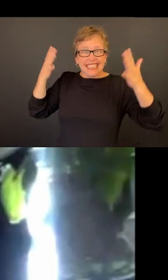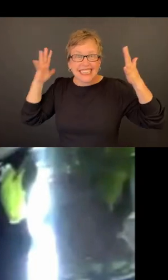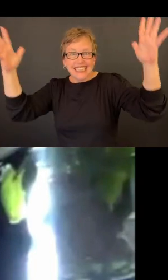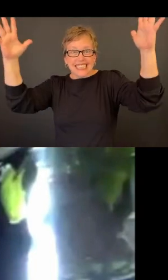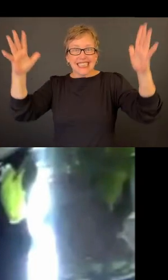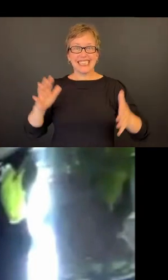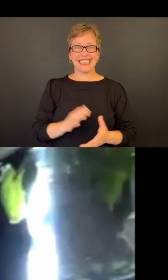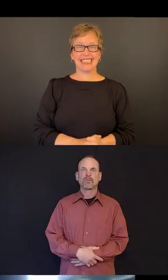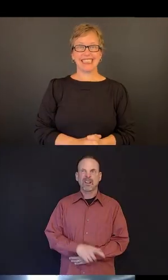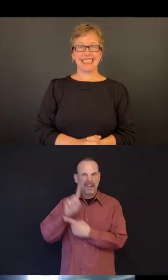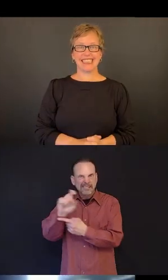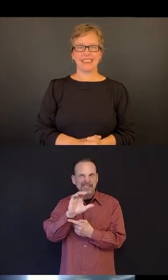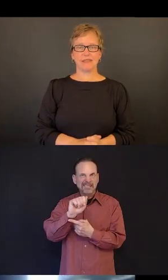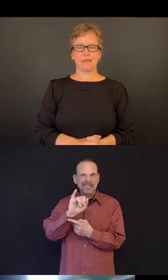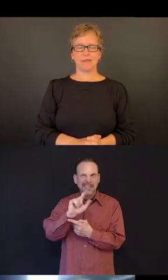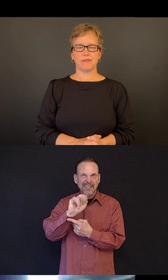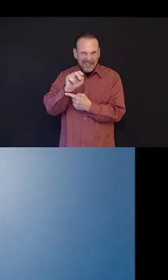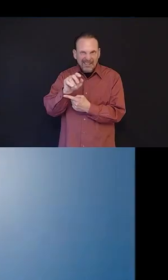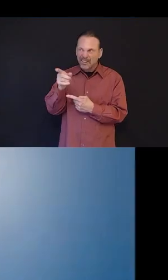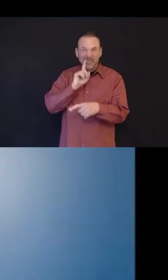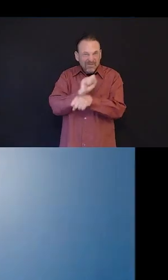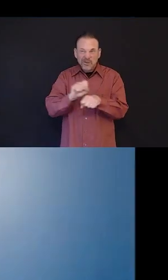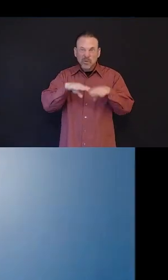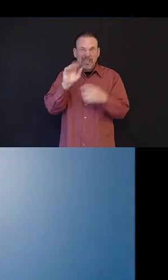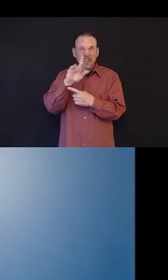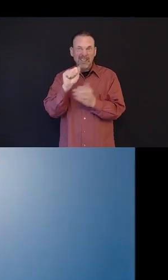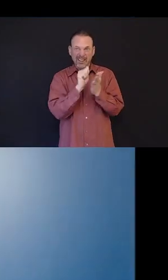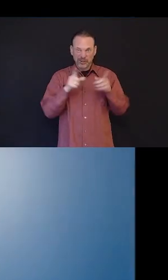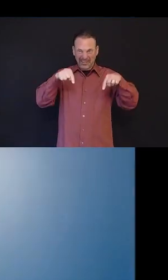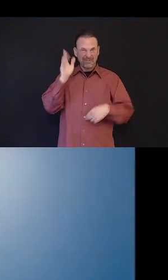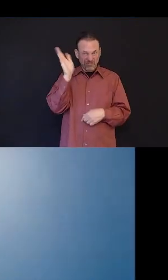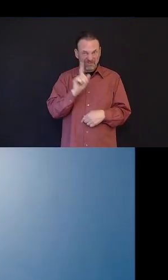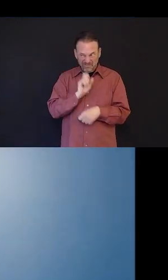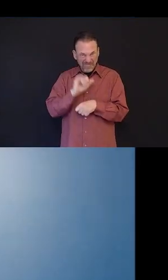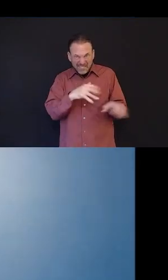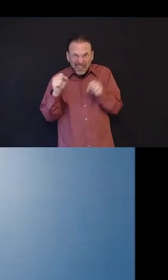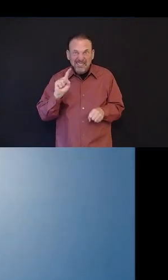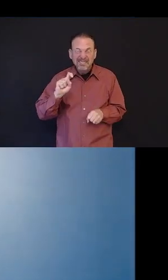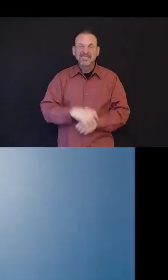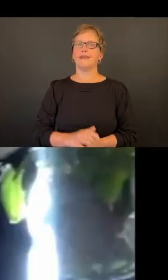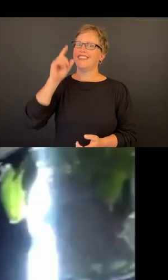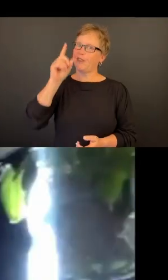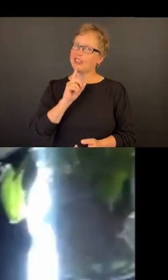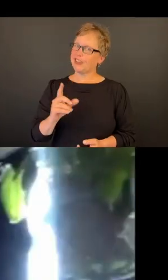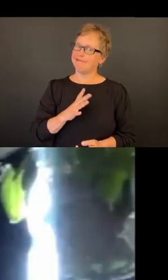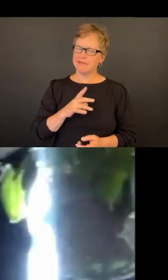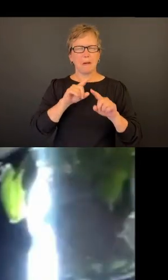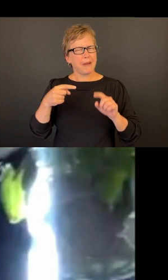So we're very excited to hear that. Caitlin, did you do it while we were doing the presentation? It's that That quick. would be great.